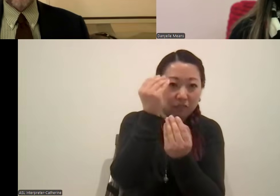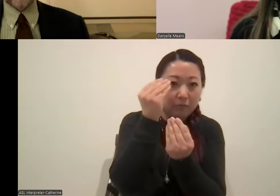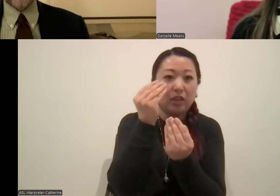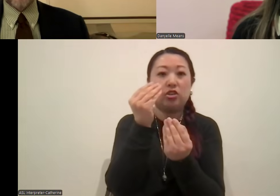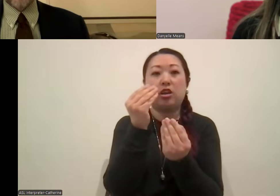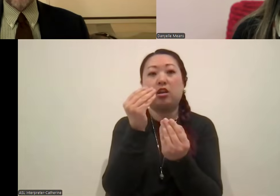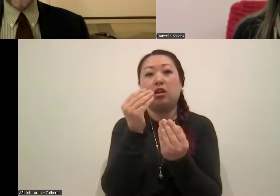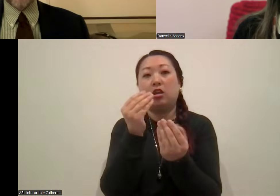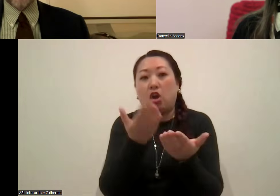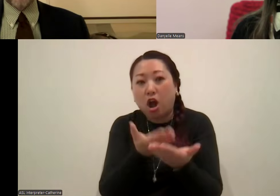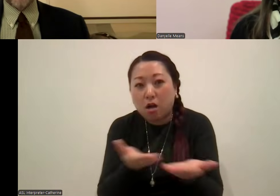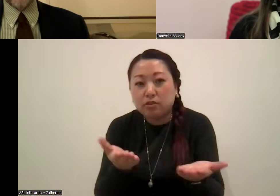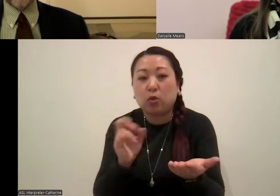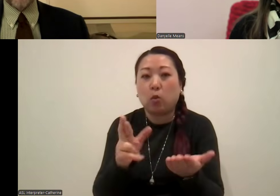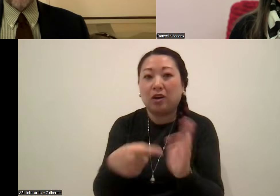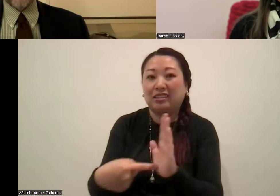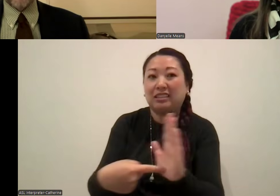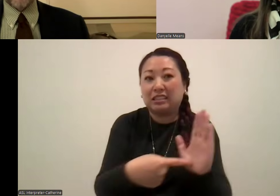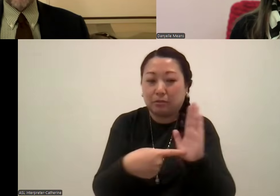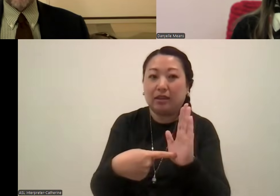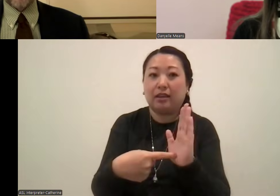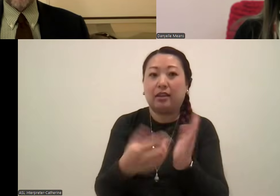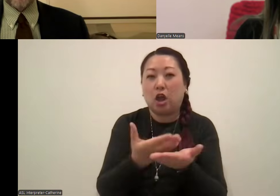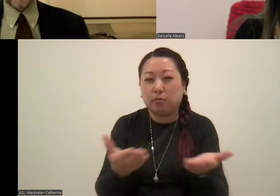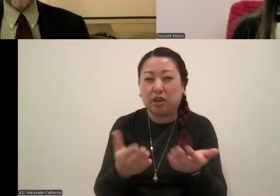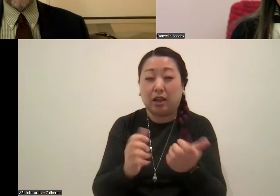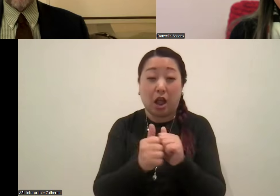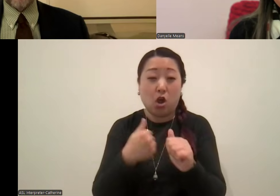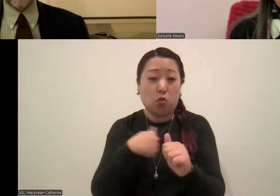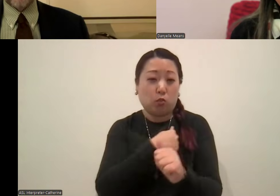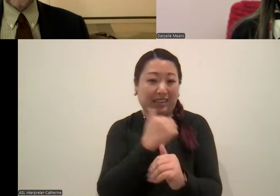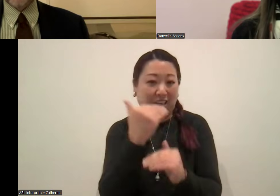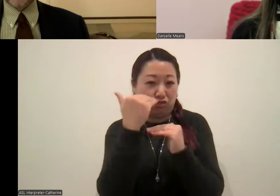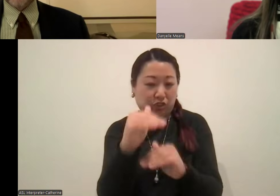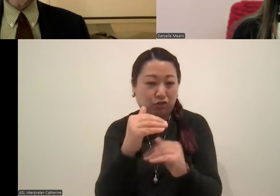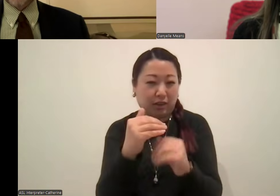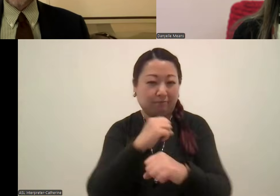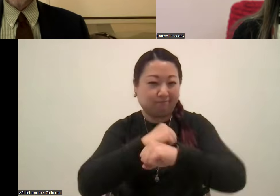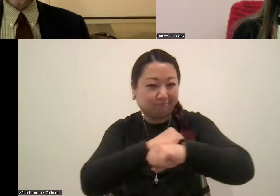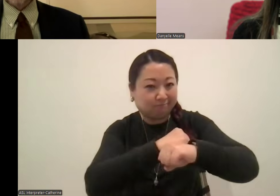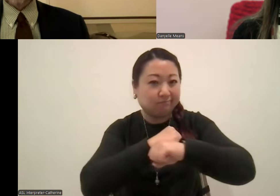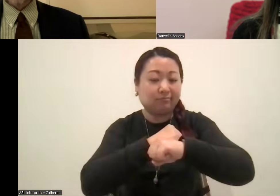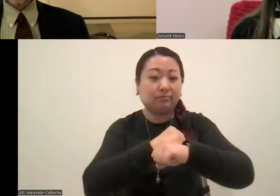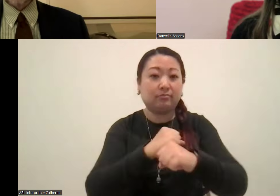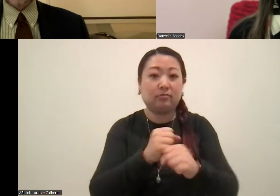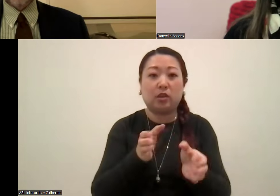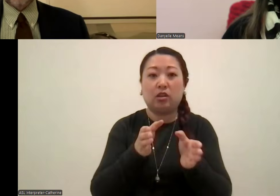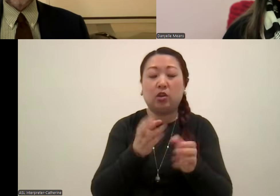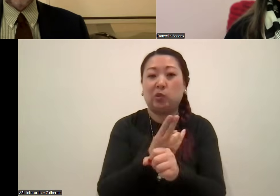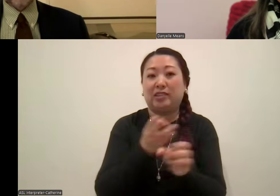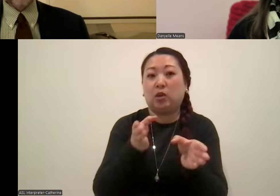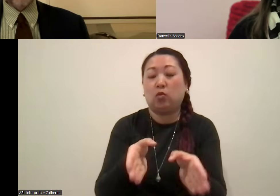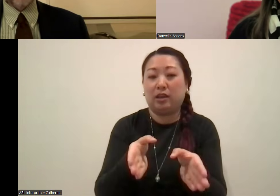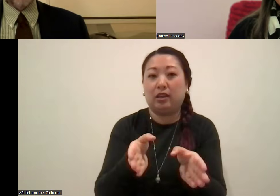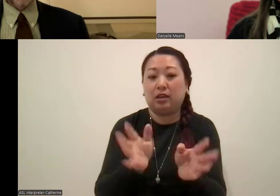objects? How do we do that in a way that is? I'm